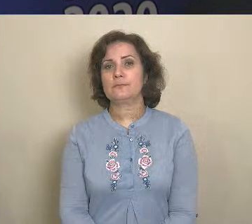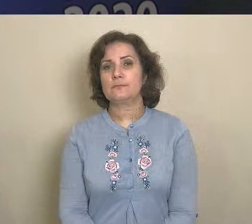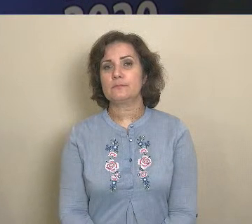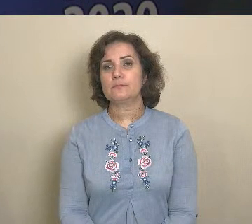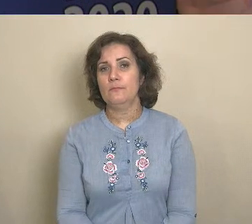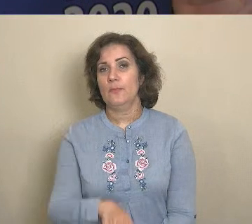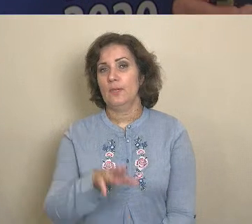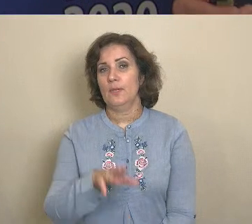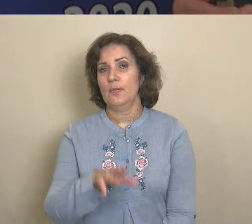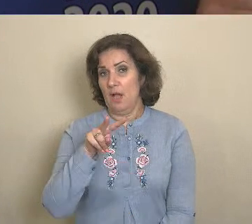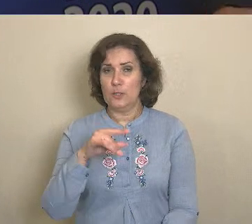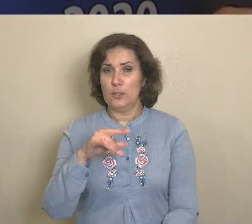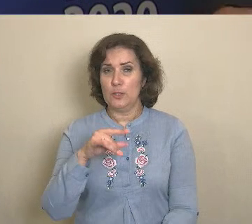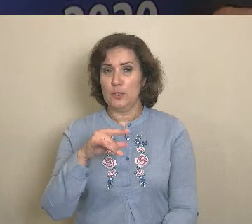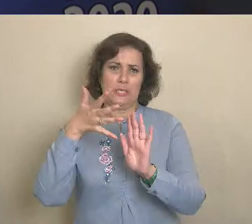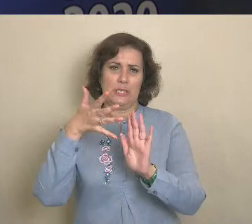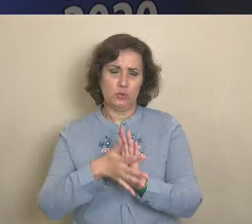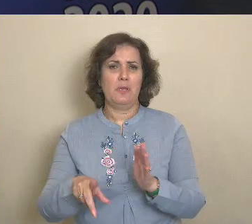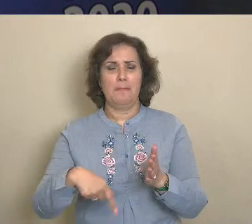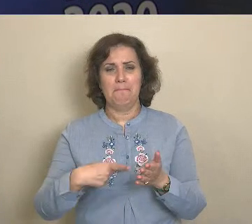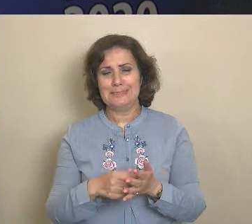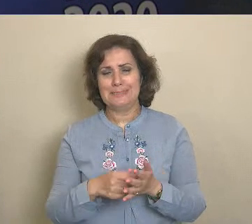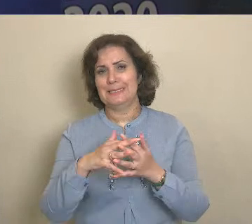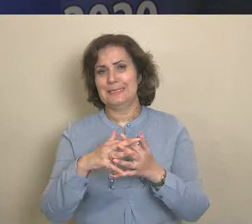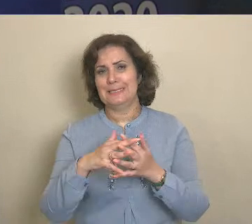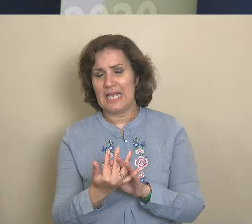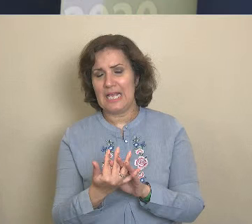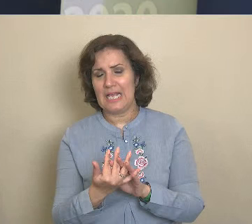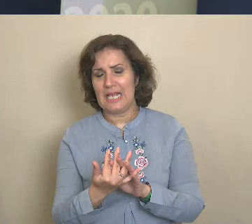important issue. Pavlo.